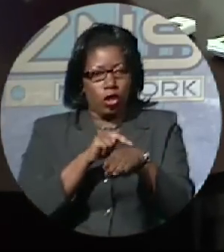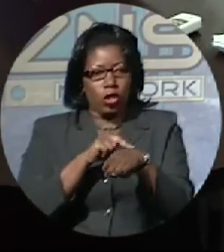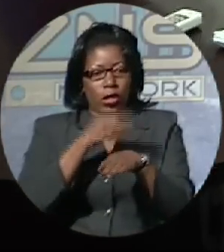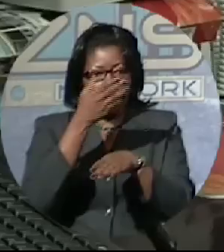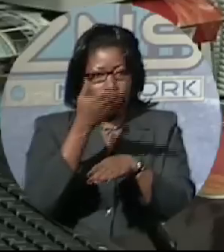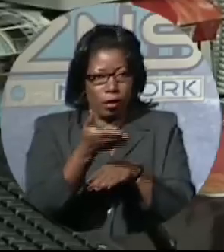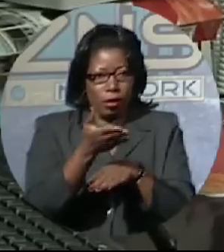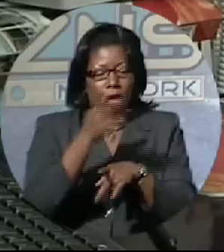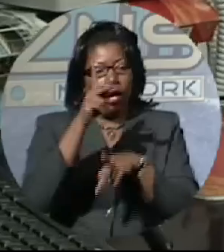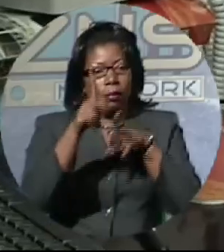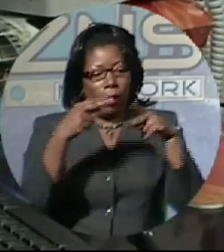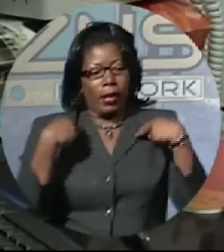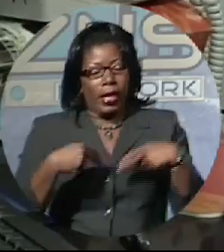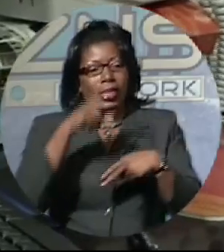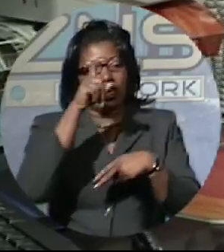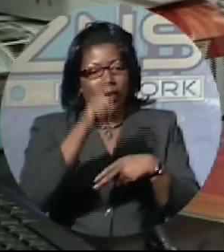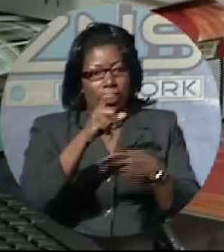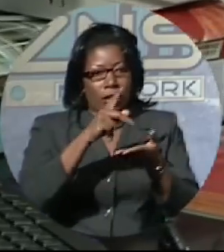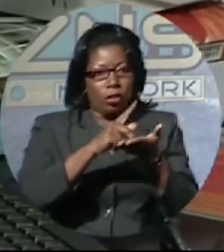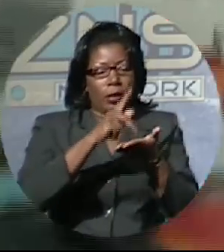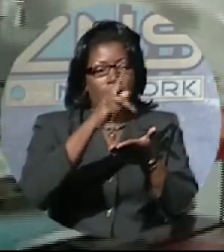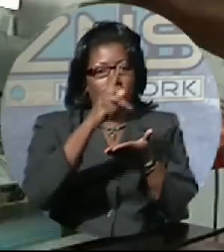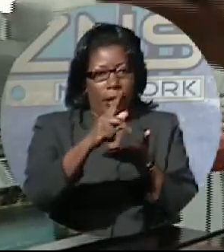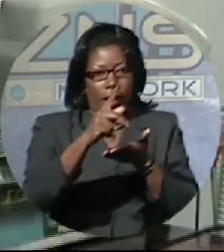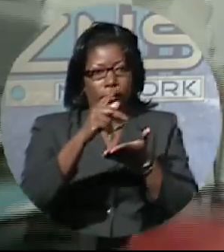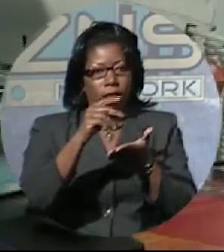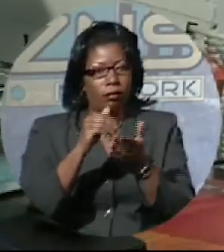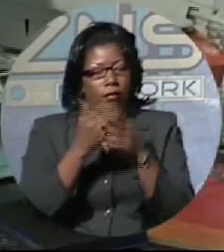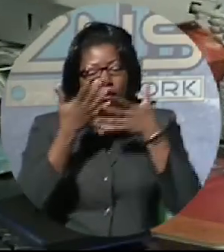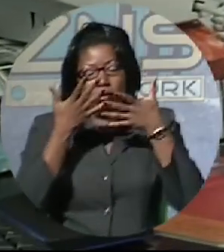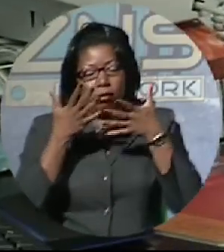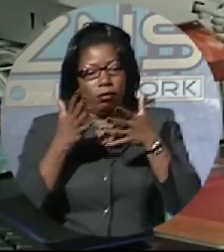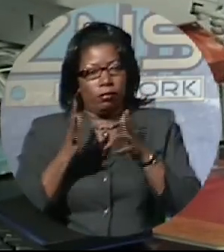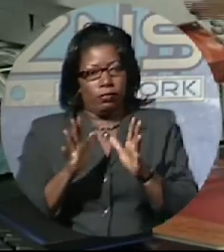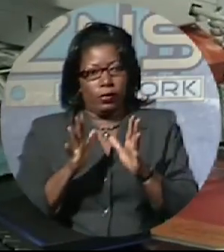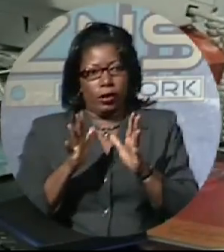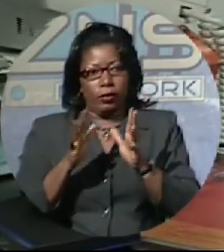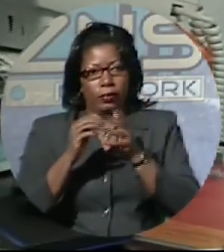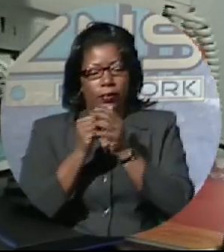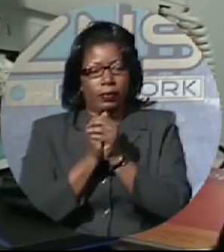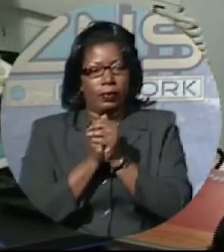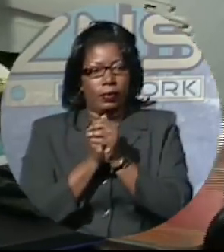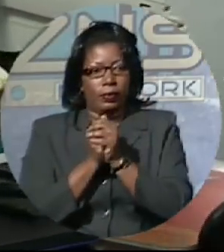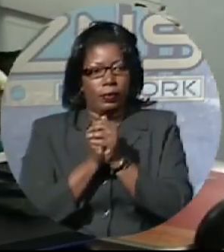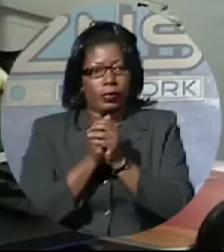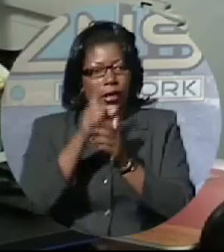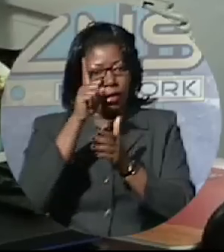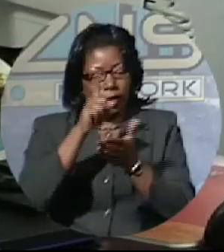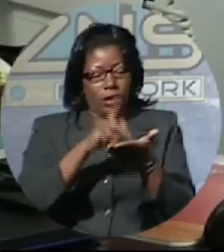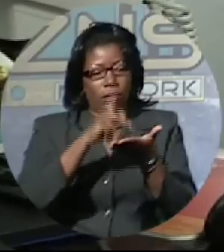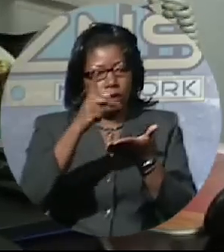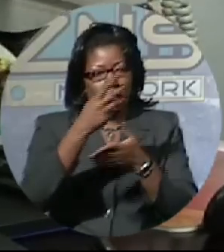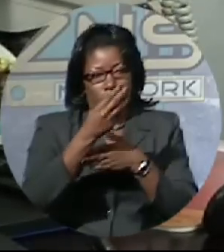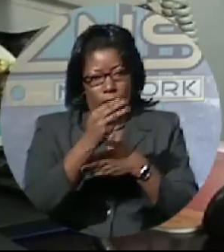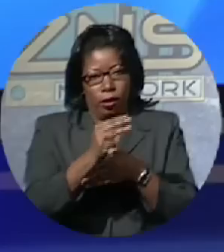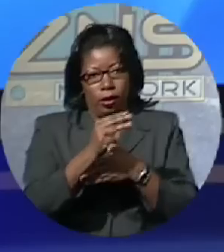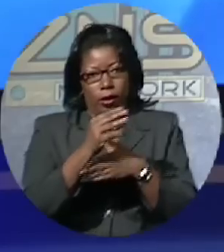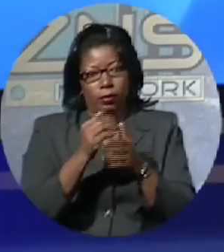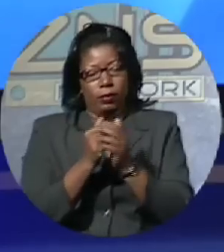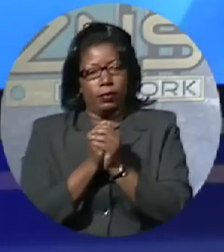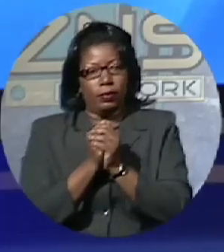Department of Public Health needs to be paid. That's the bottom line. That's what needs to be paid. That's the bottom